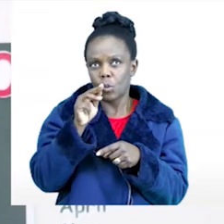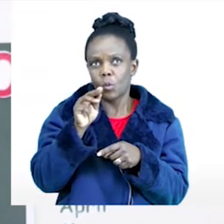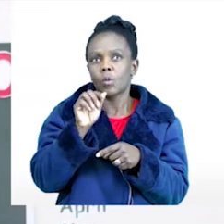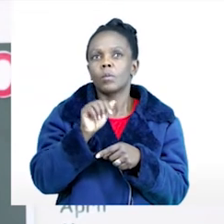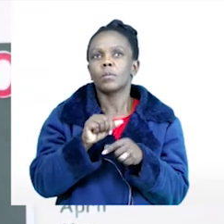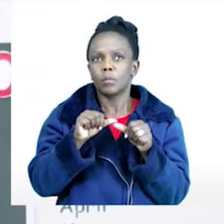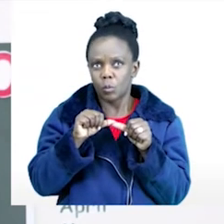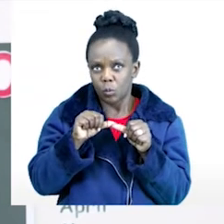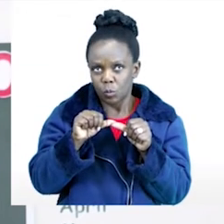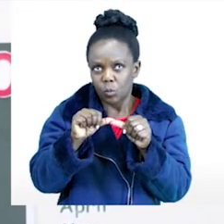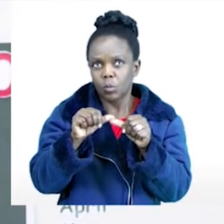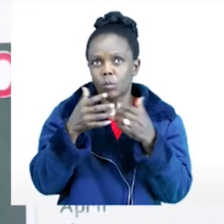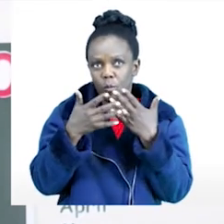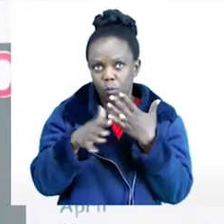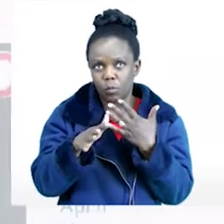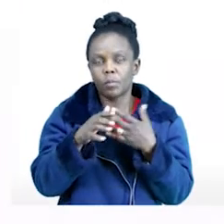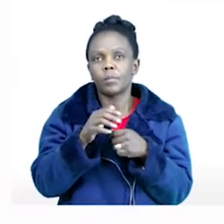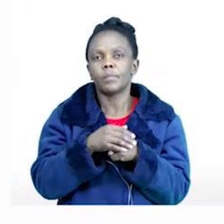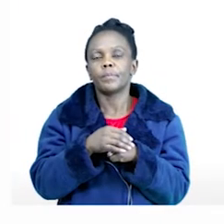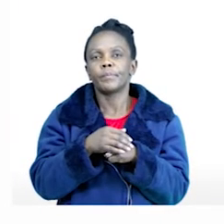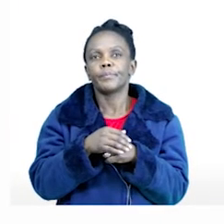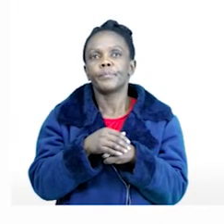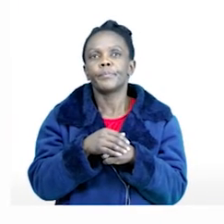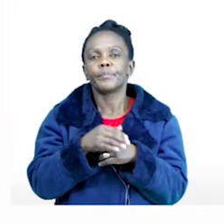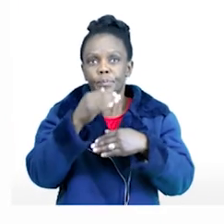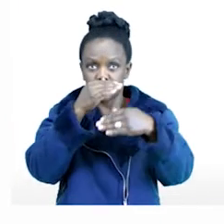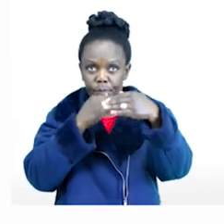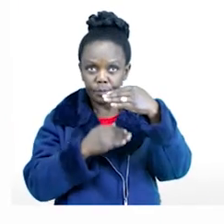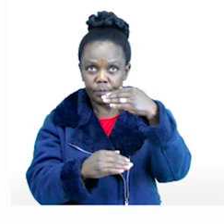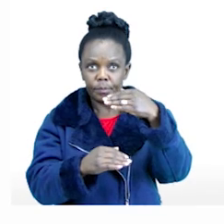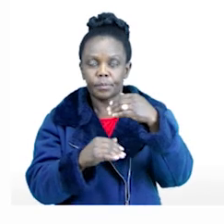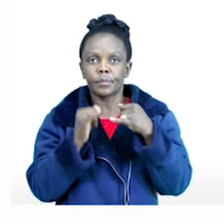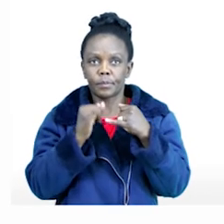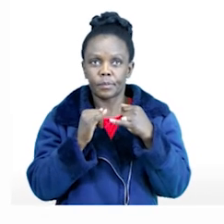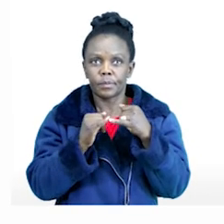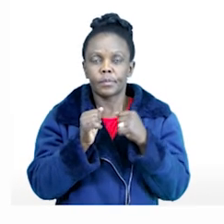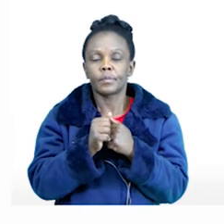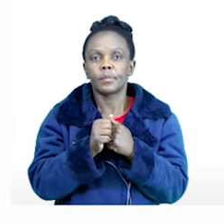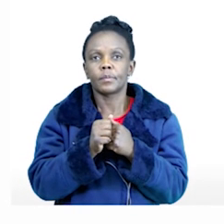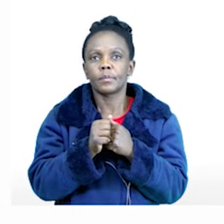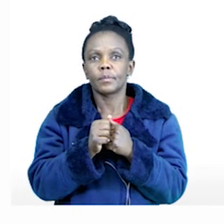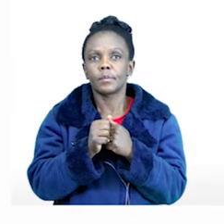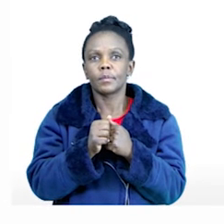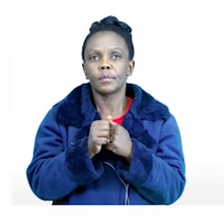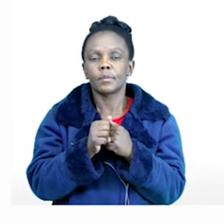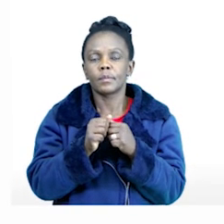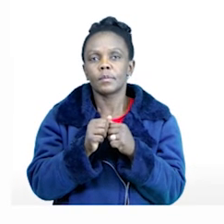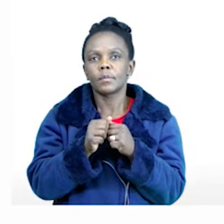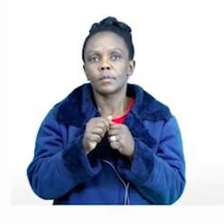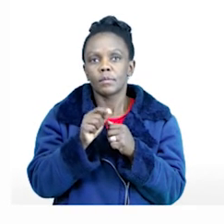up your pencil. Let's take a look at the last pattern. Now the last pattern, I know you know it very well. It is